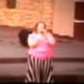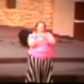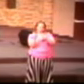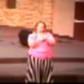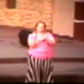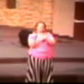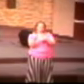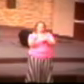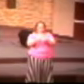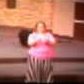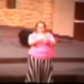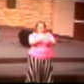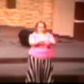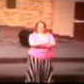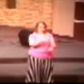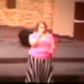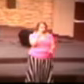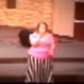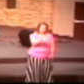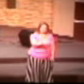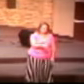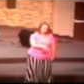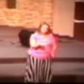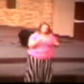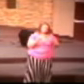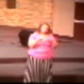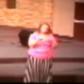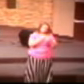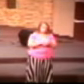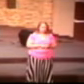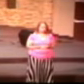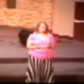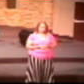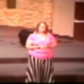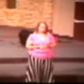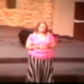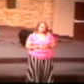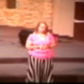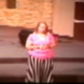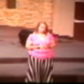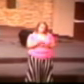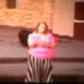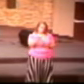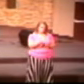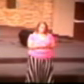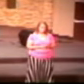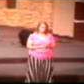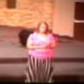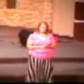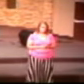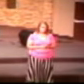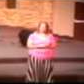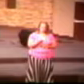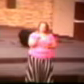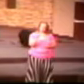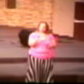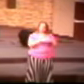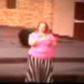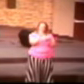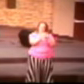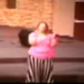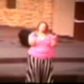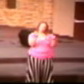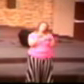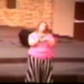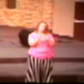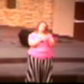month, every other month. You know what that is? That's a life group. Do you know why? Because you can't imagine walking